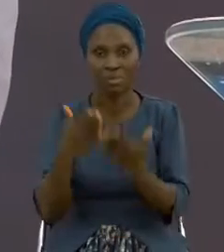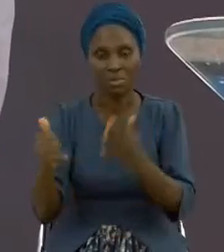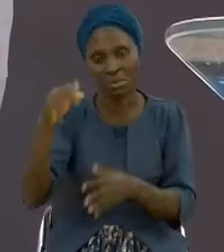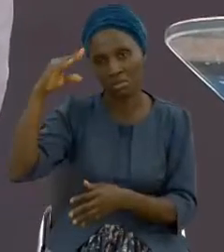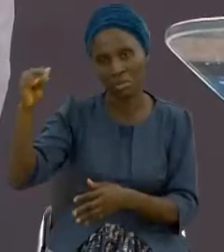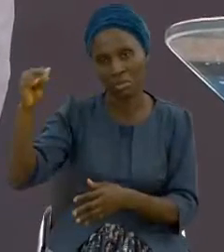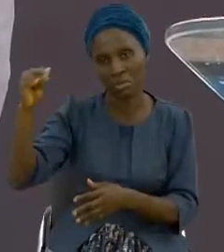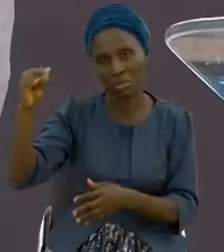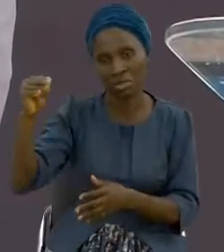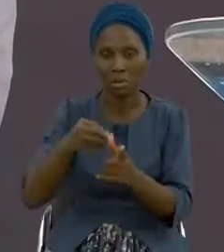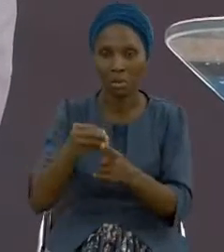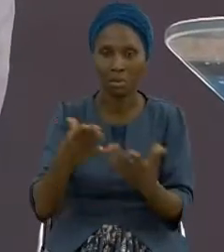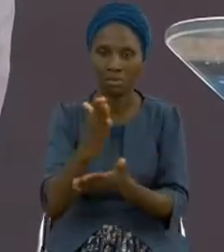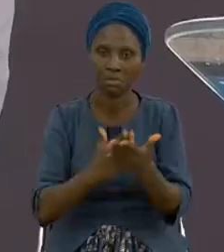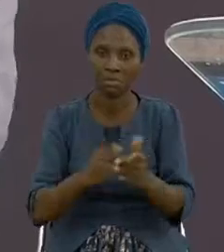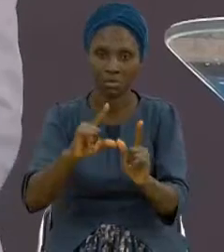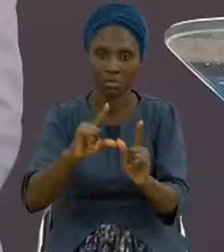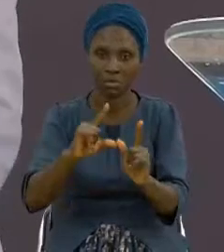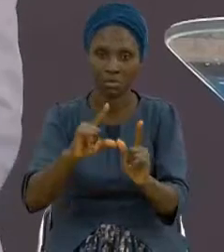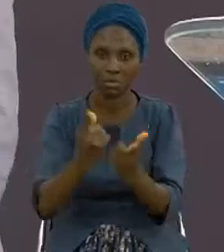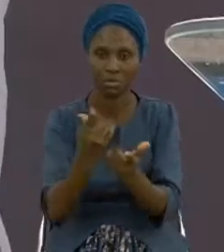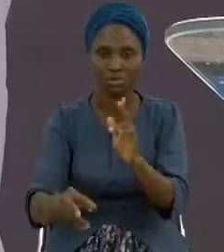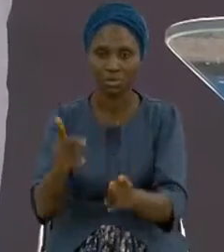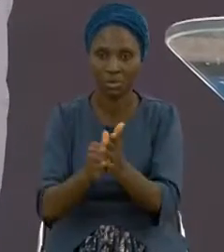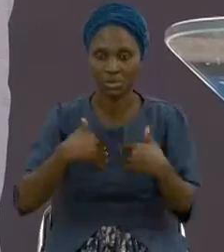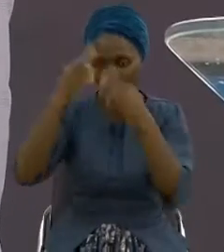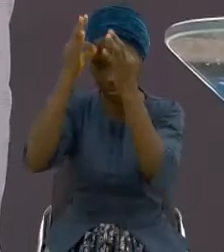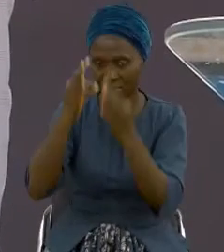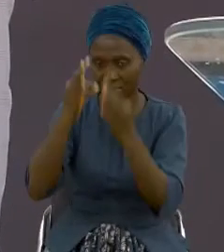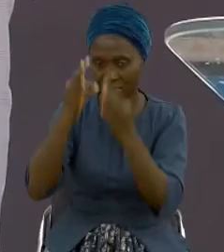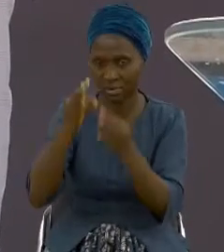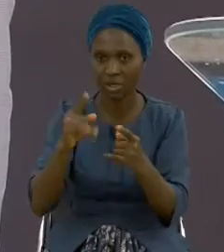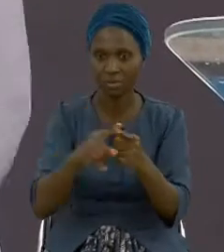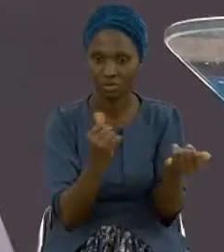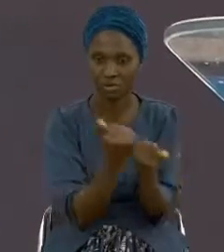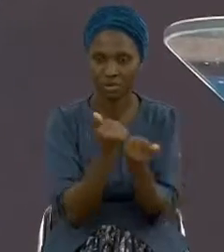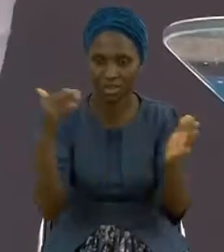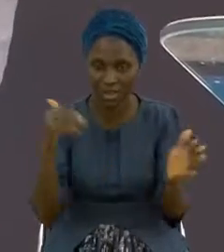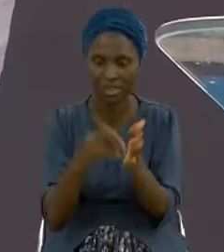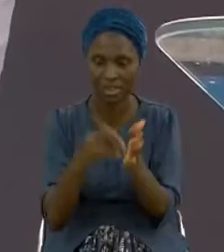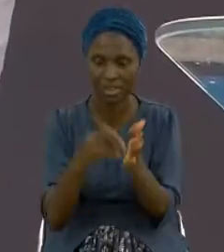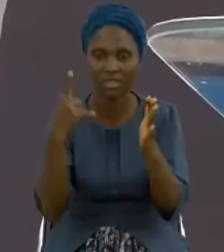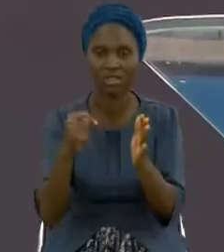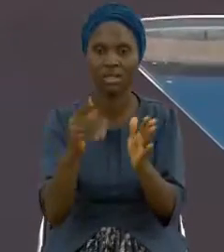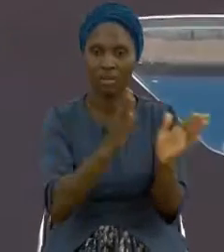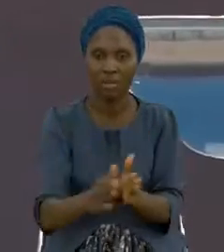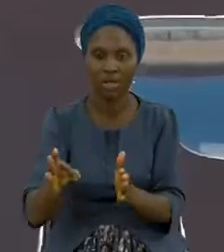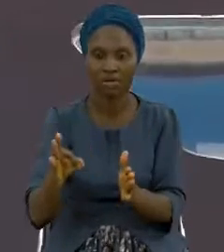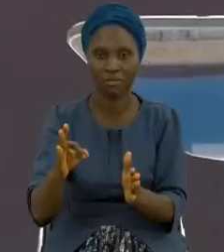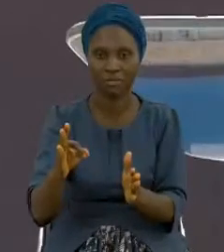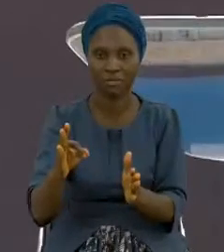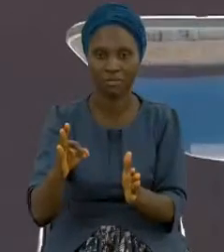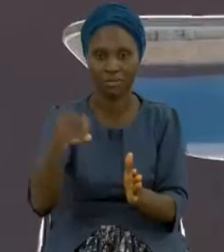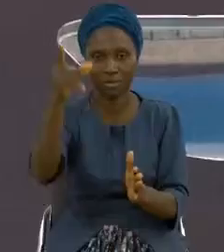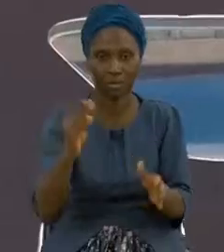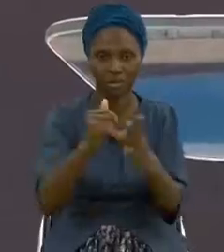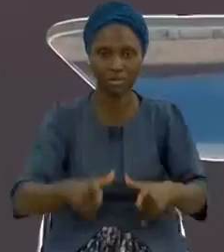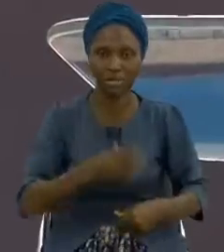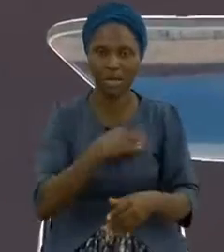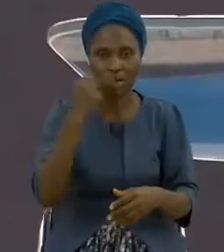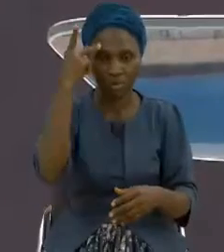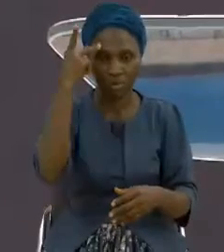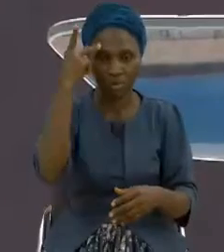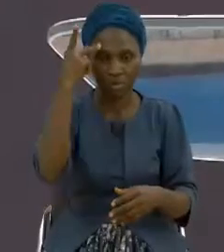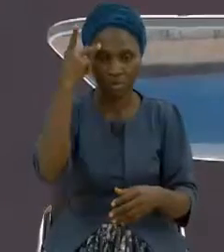plan of God in your life and the purpose of God in your life. Well, if you don't have the Holy Ghost, you